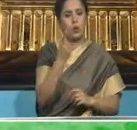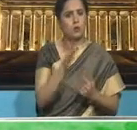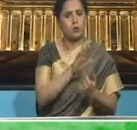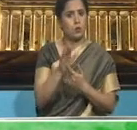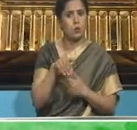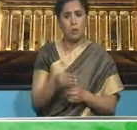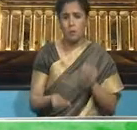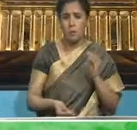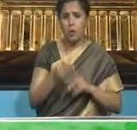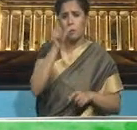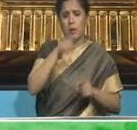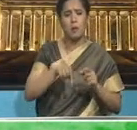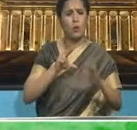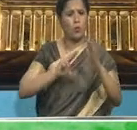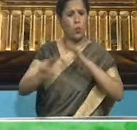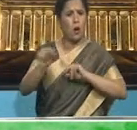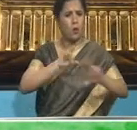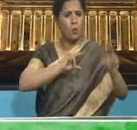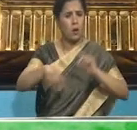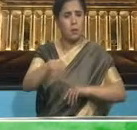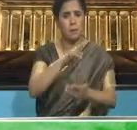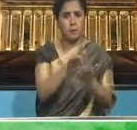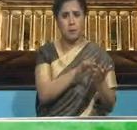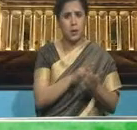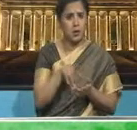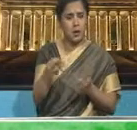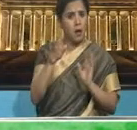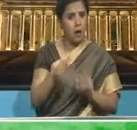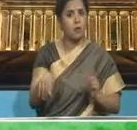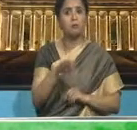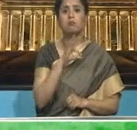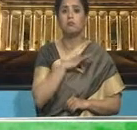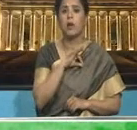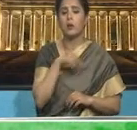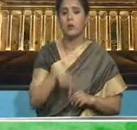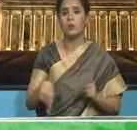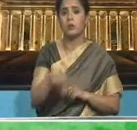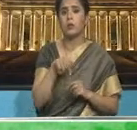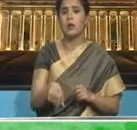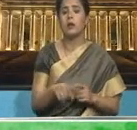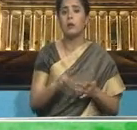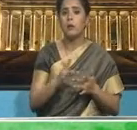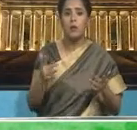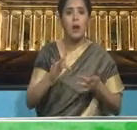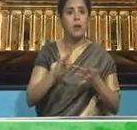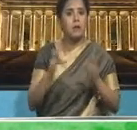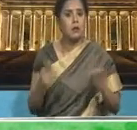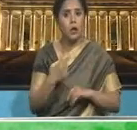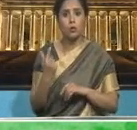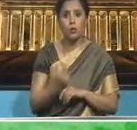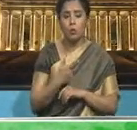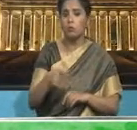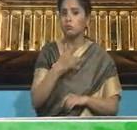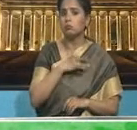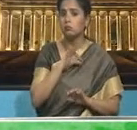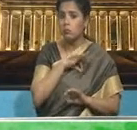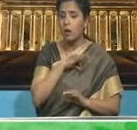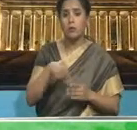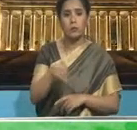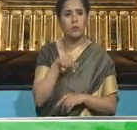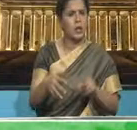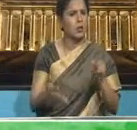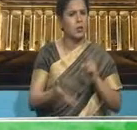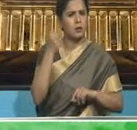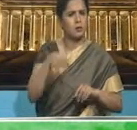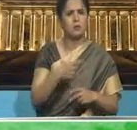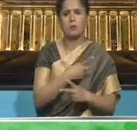in far-flung places have been reaping the benefits of the Internet and are receiving a